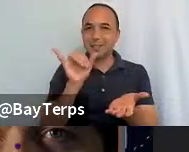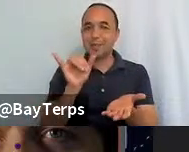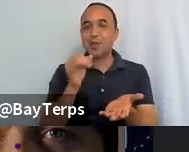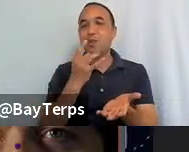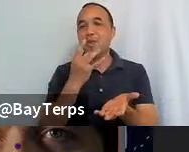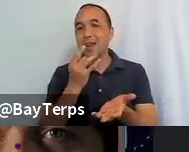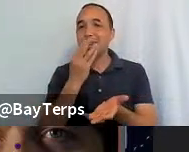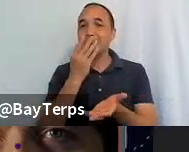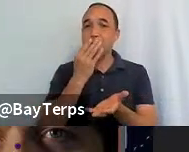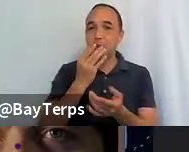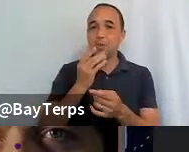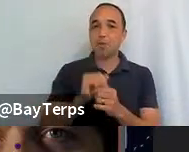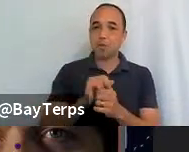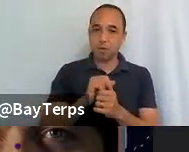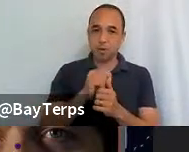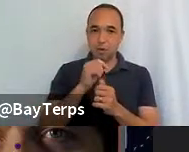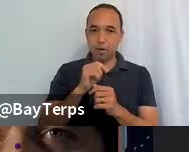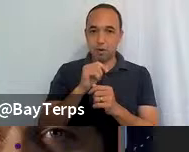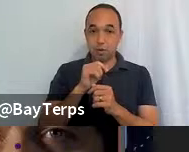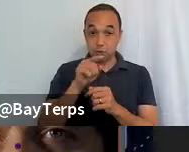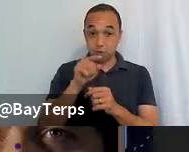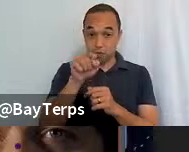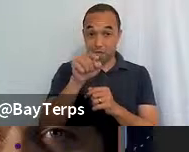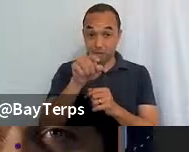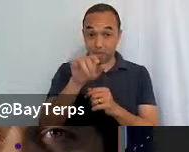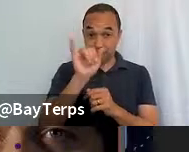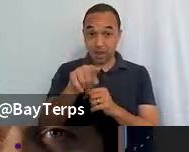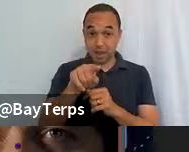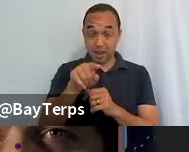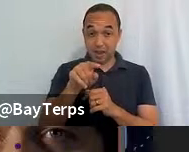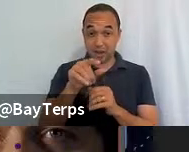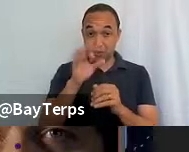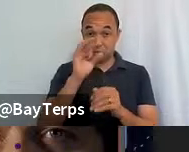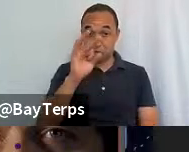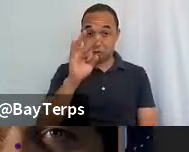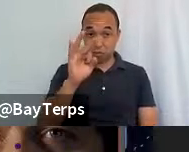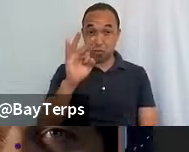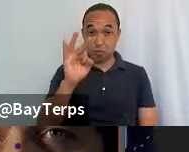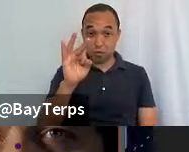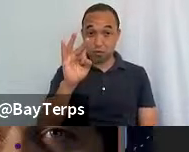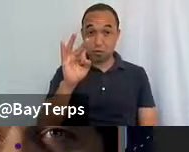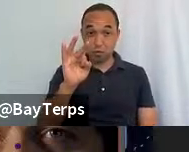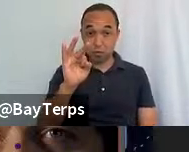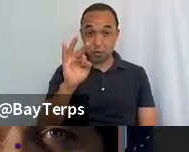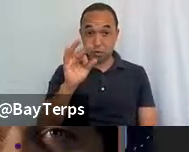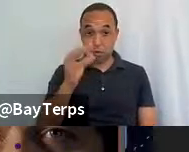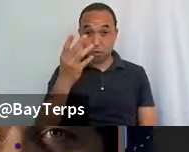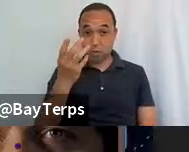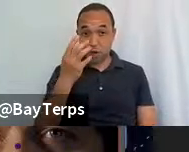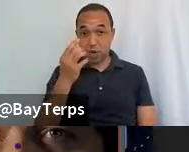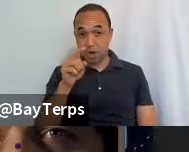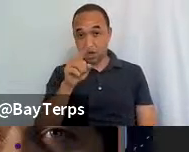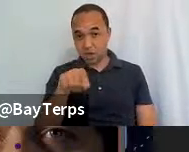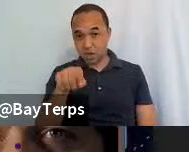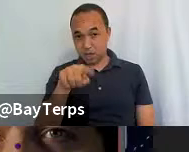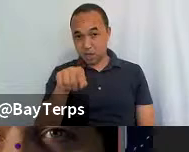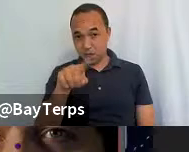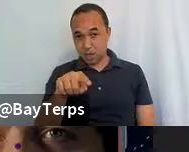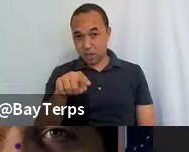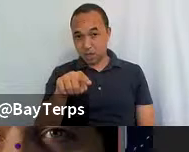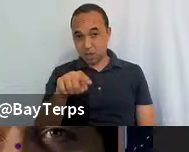color. So for this particular circle, I want to get something around here because it's a very similar